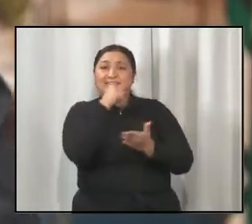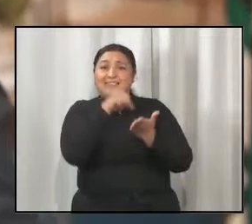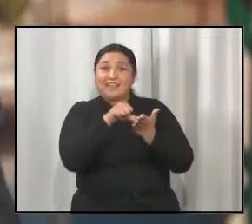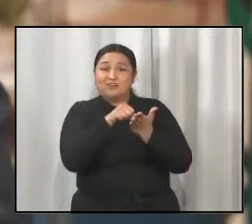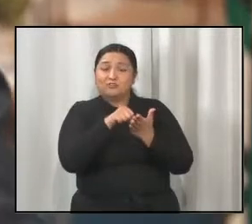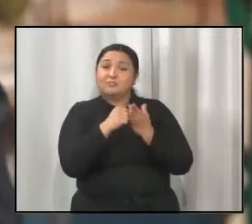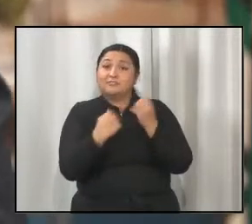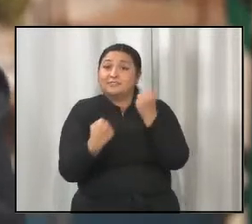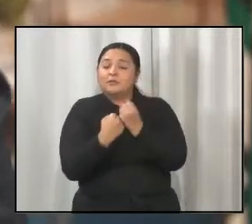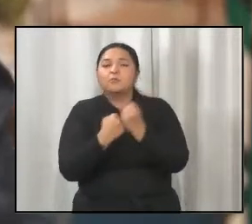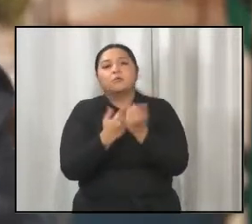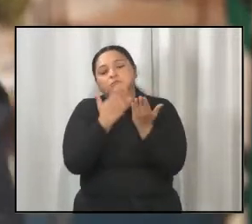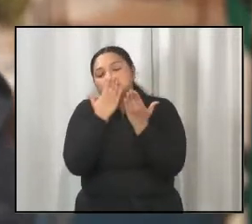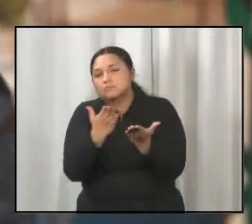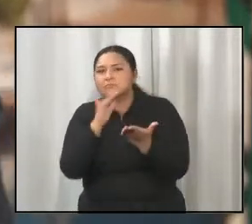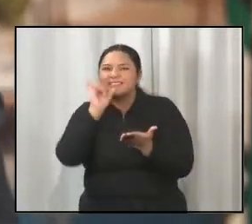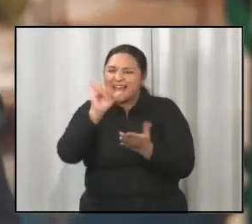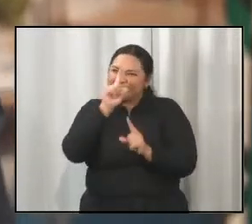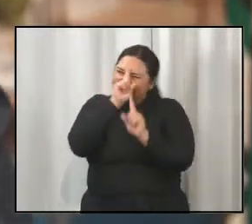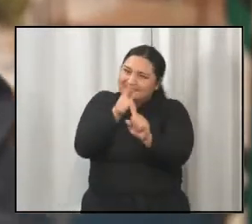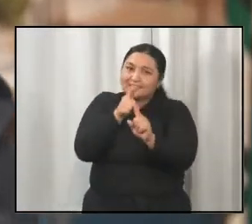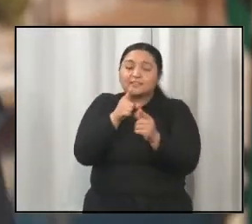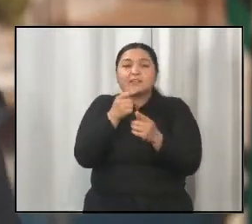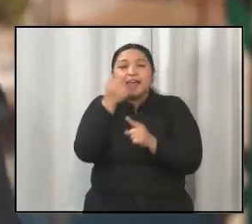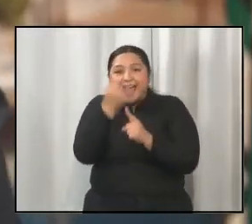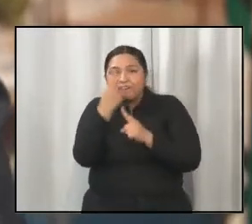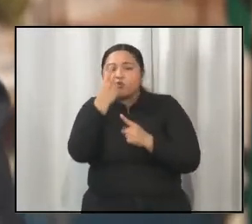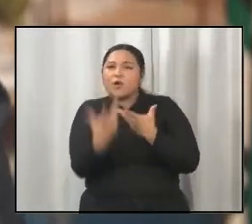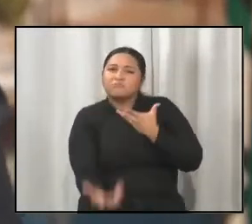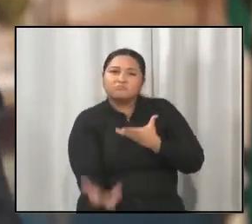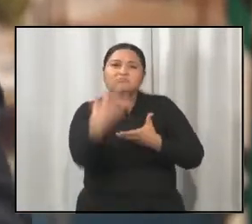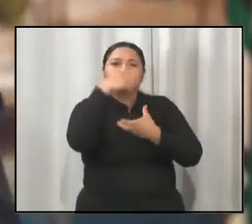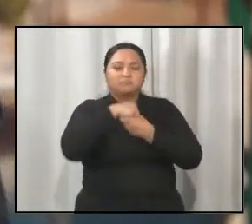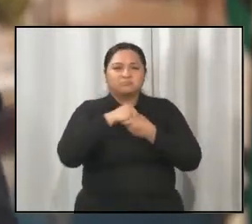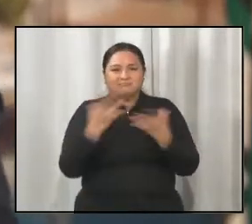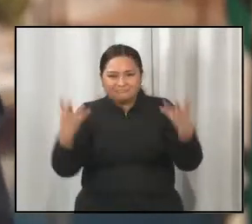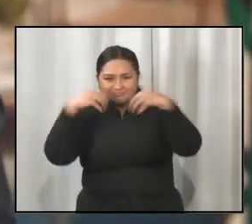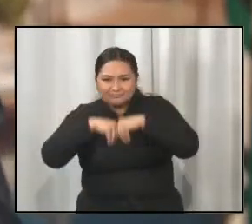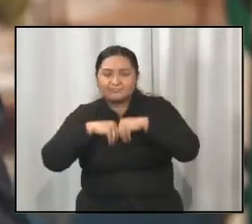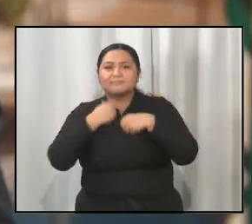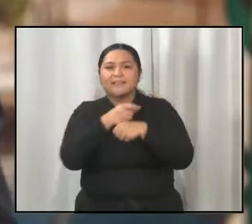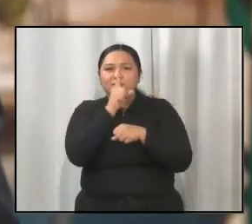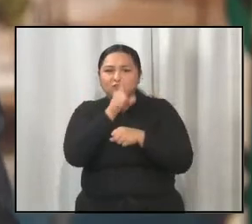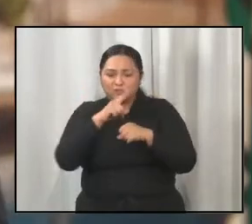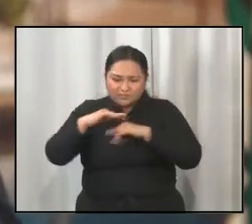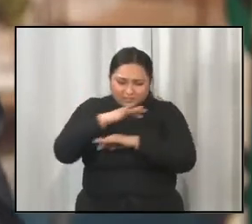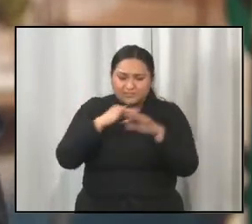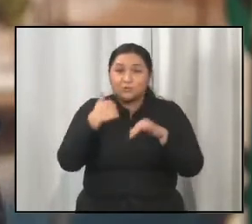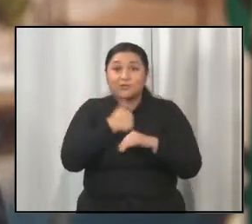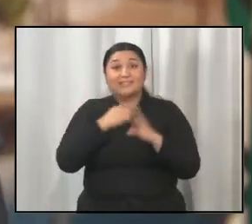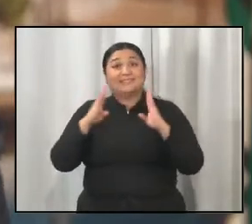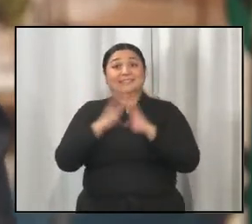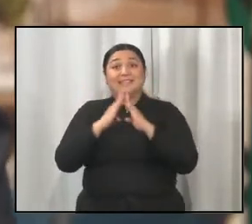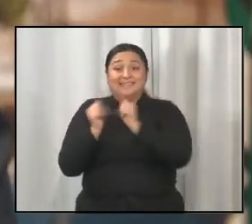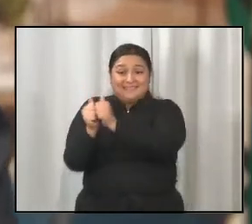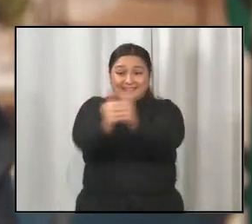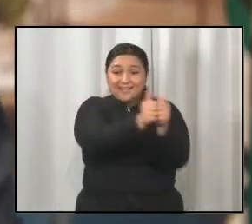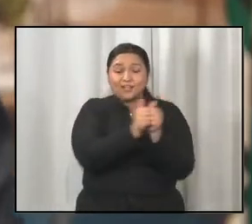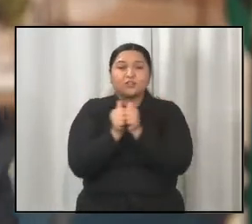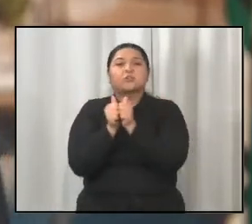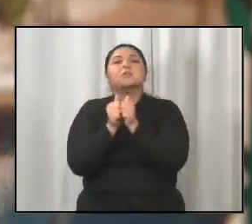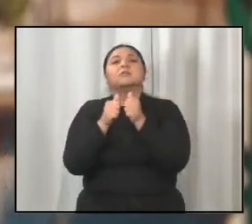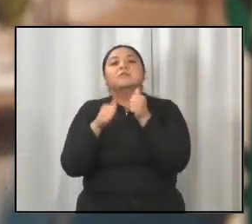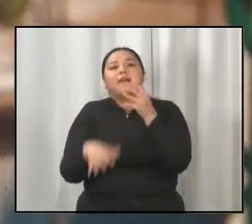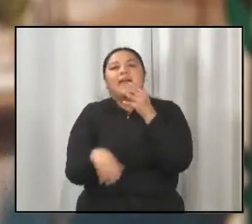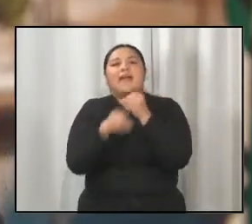we mean when we say all in. Everyone's doing their part to help make sure that we as a city have a plan to expand our capacity to deal